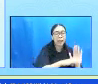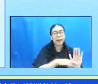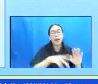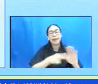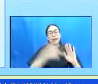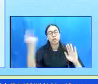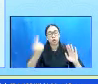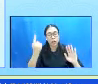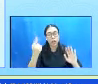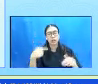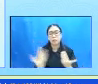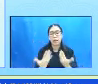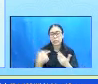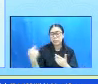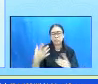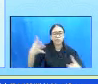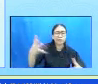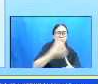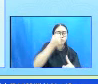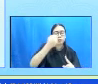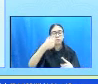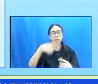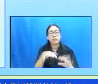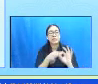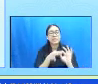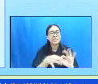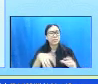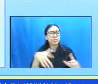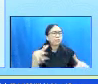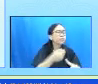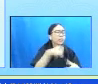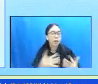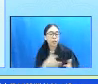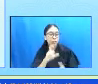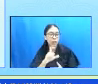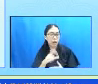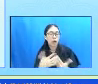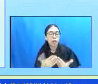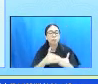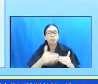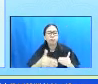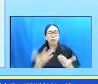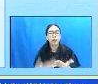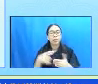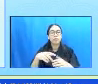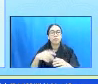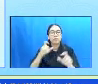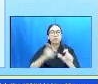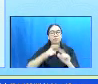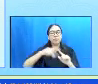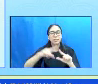the last, and how to strategy for capacity of stakeholder on inclusion issue. That's all, Josh.